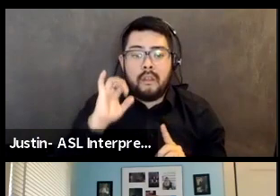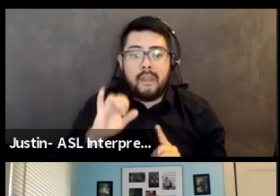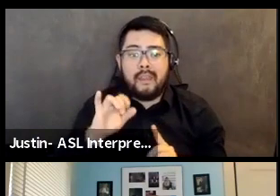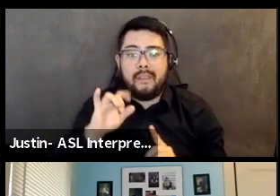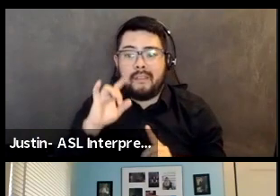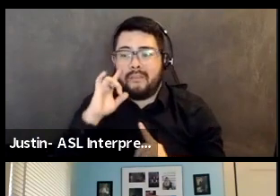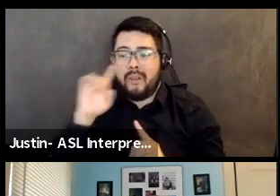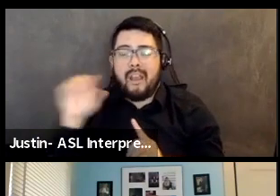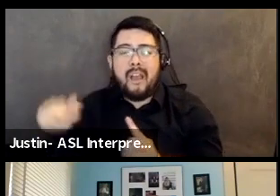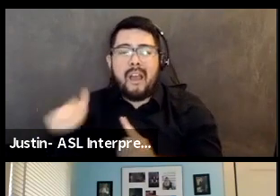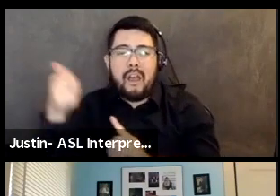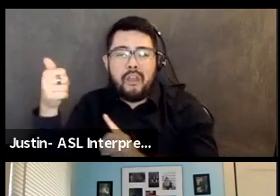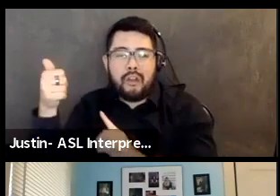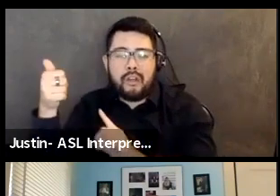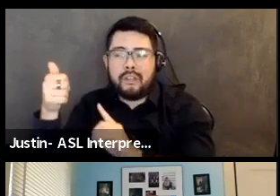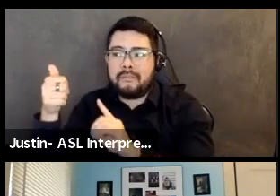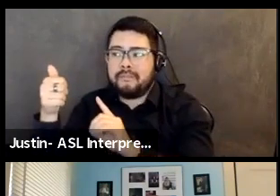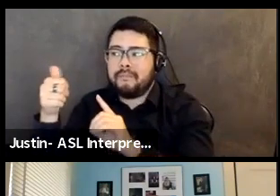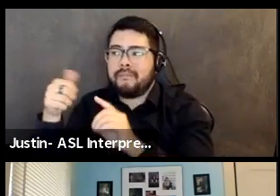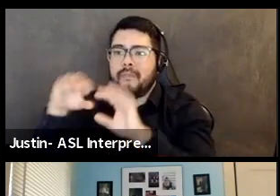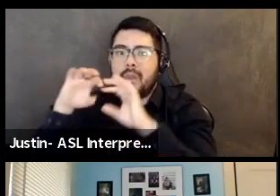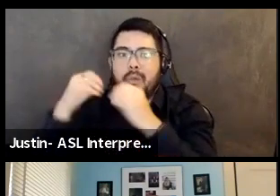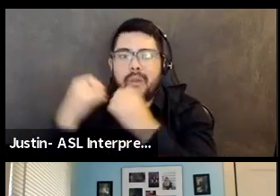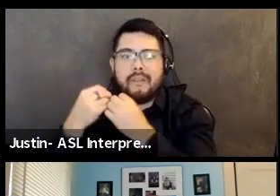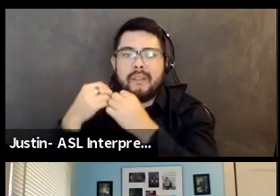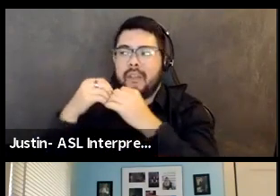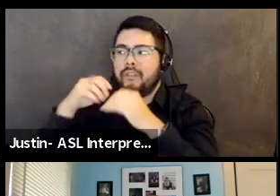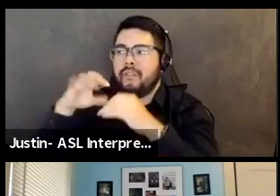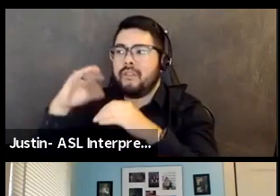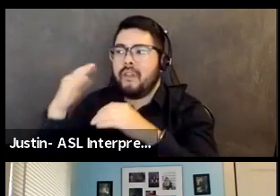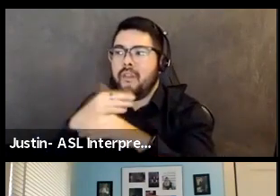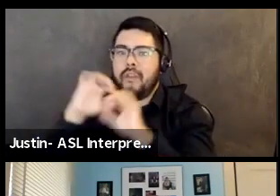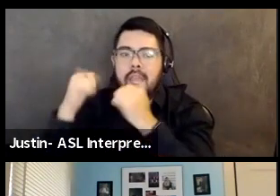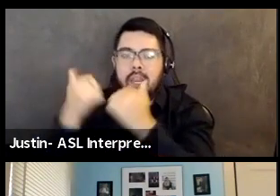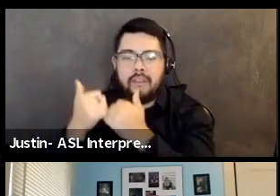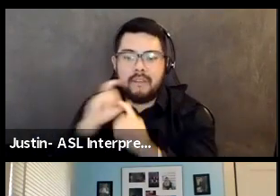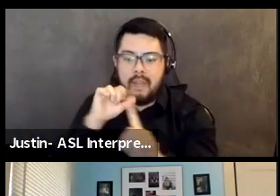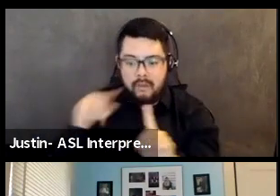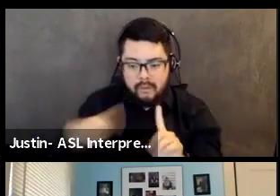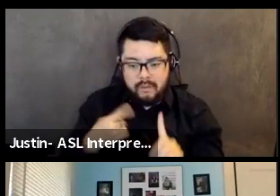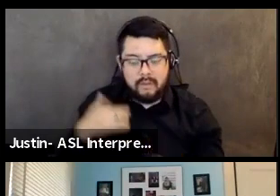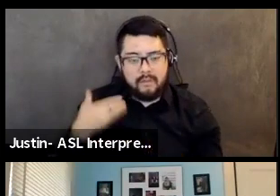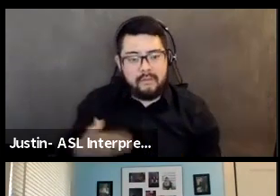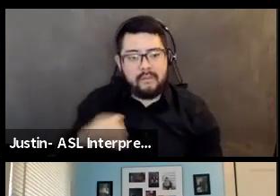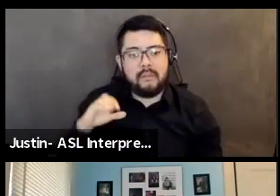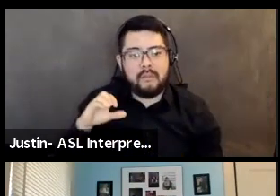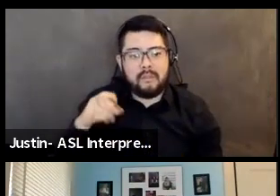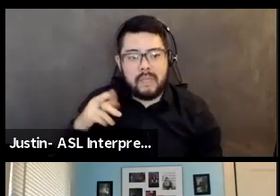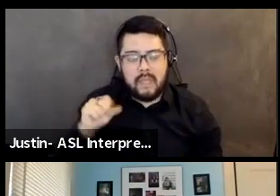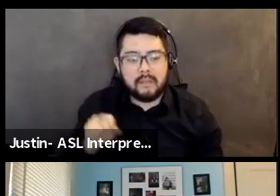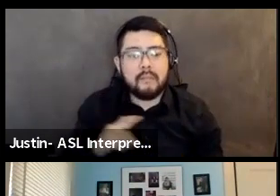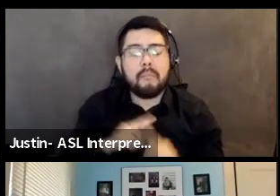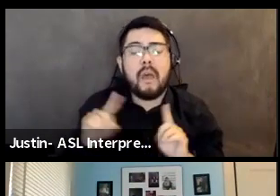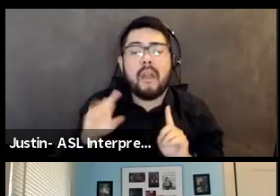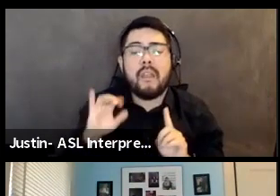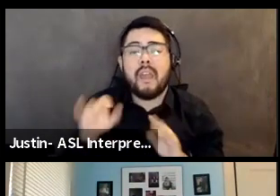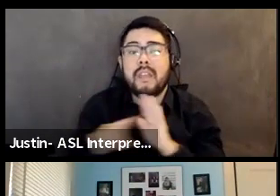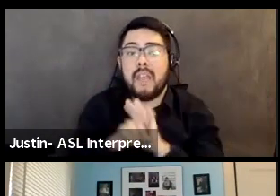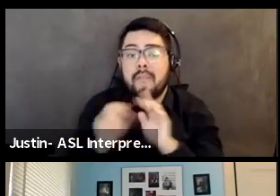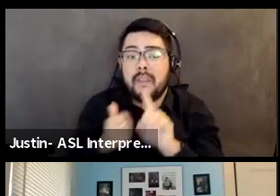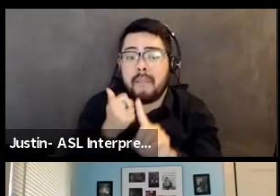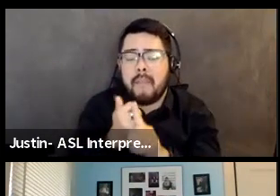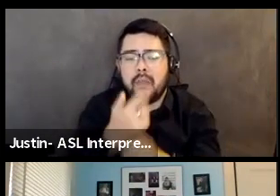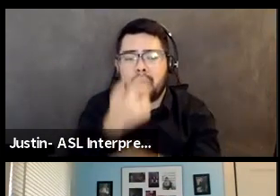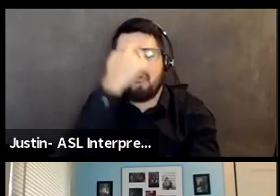organisms not to the school board of education but in regards to the negative impact the trauma that is has